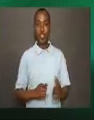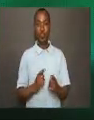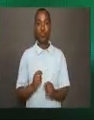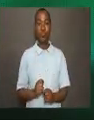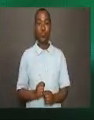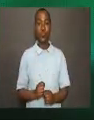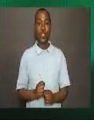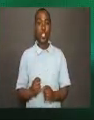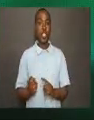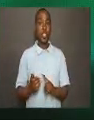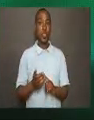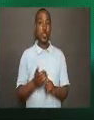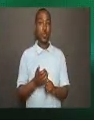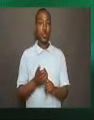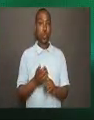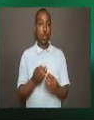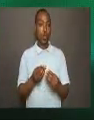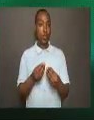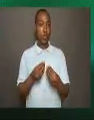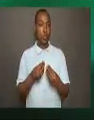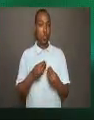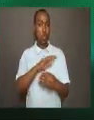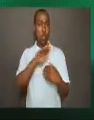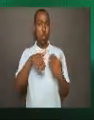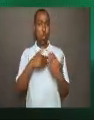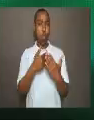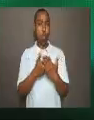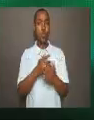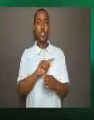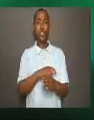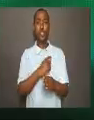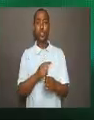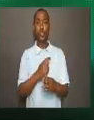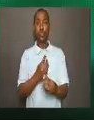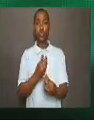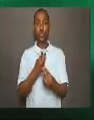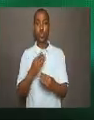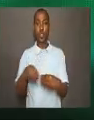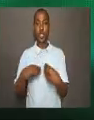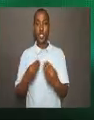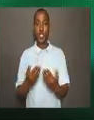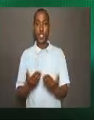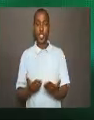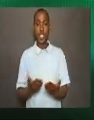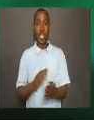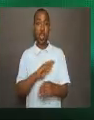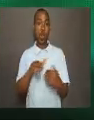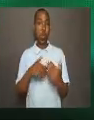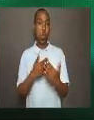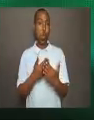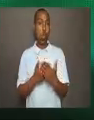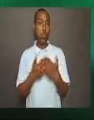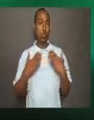It supplies nourishment to all of the tissue located throughout the